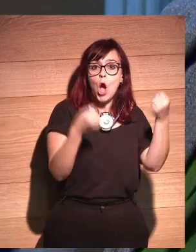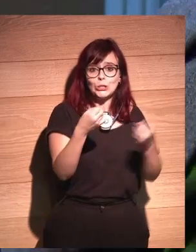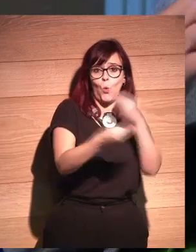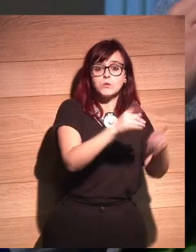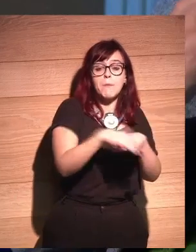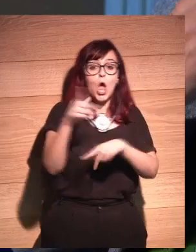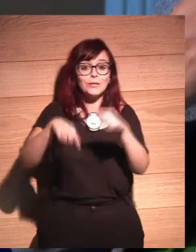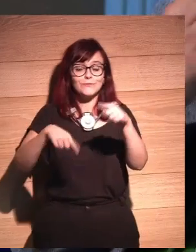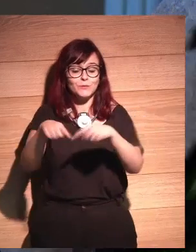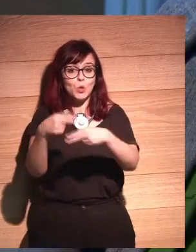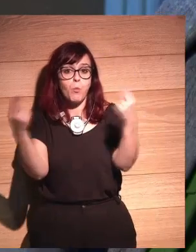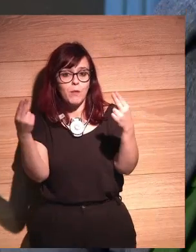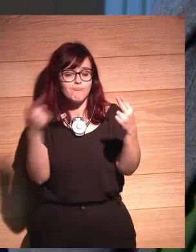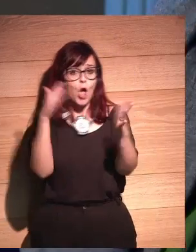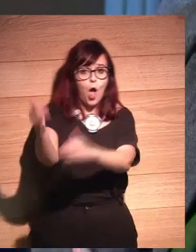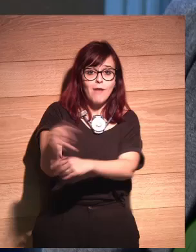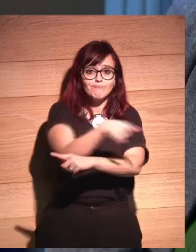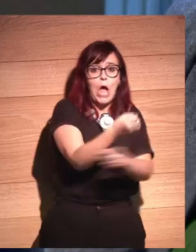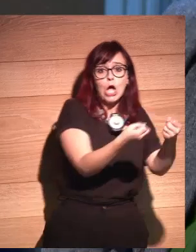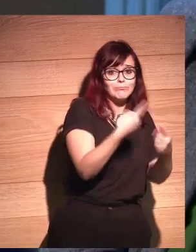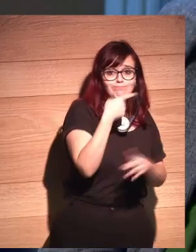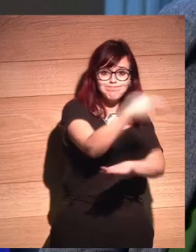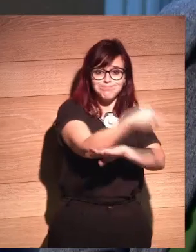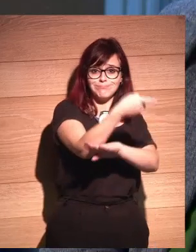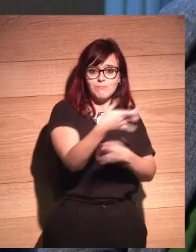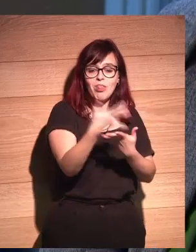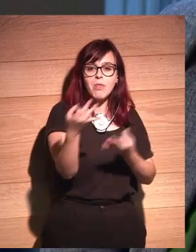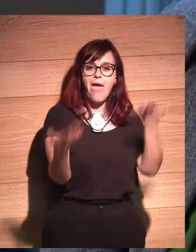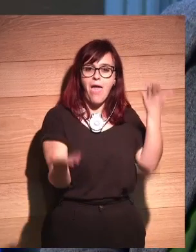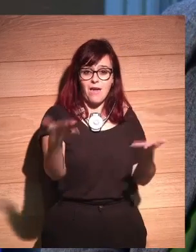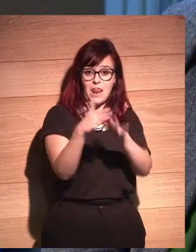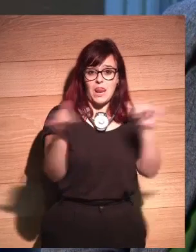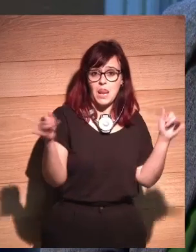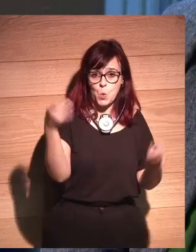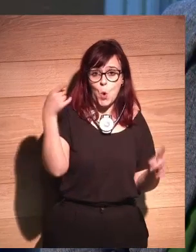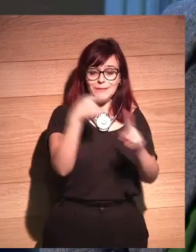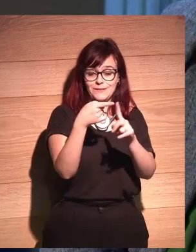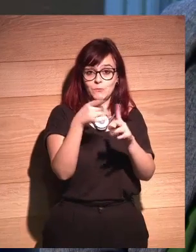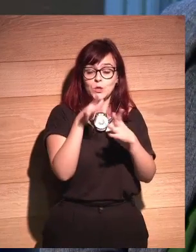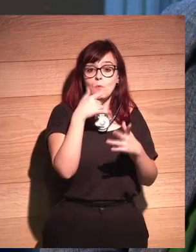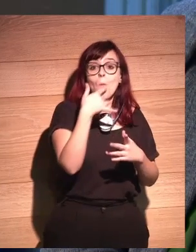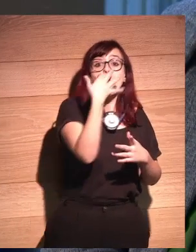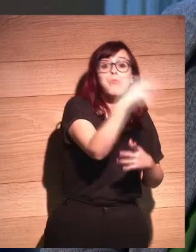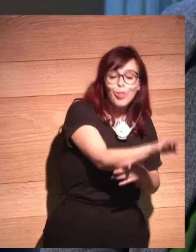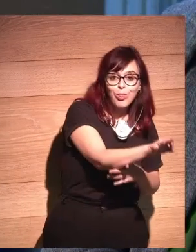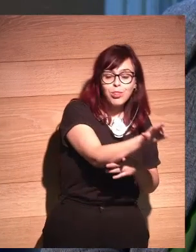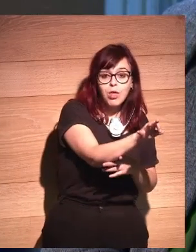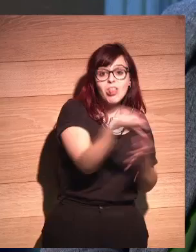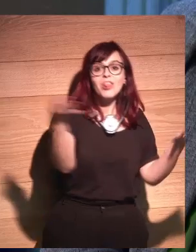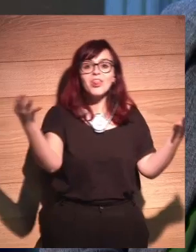a balance there of what an individual can do and what we can try to influence